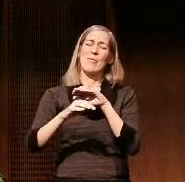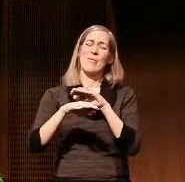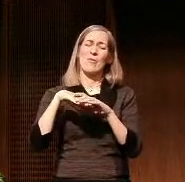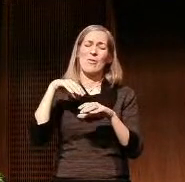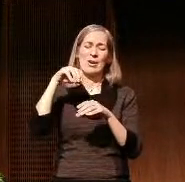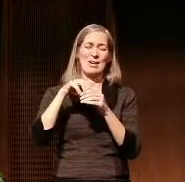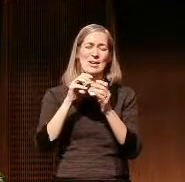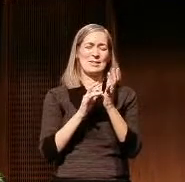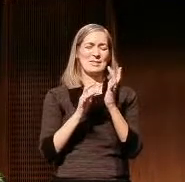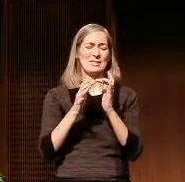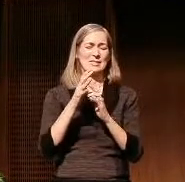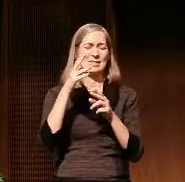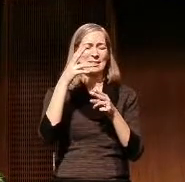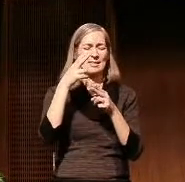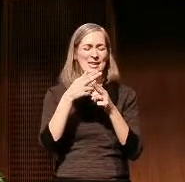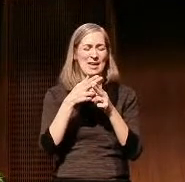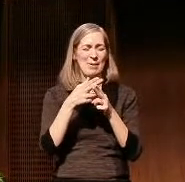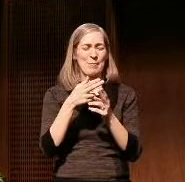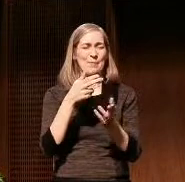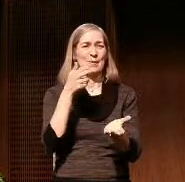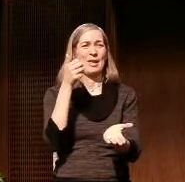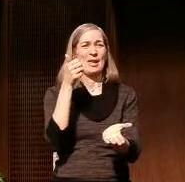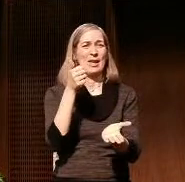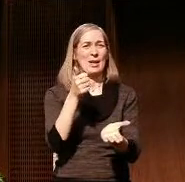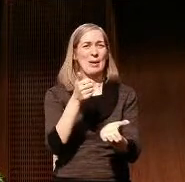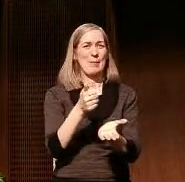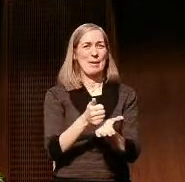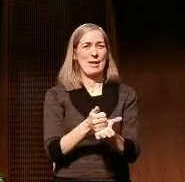In Jesus' name, amen.